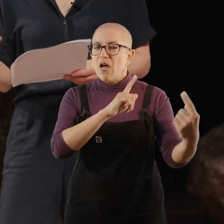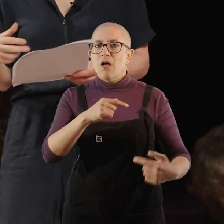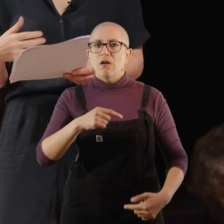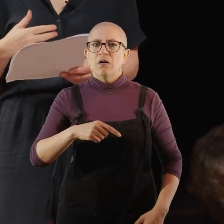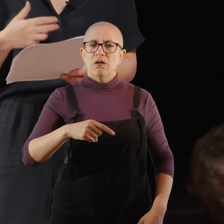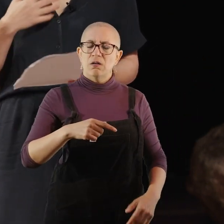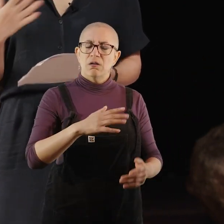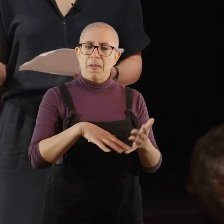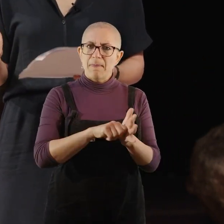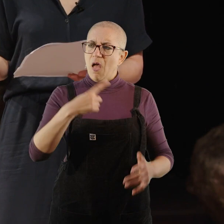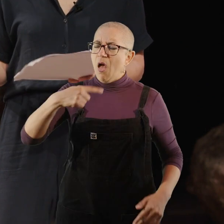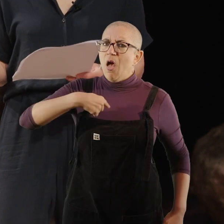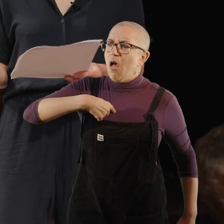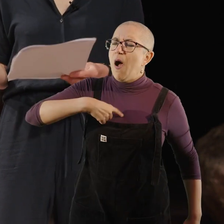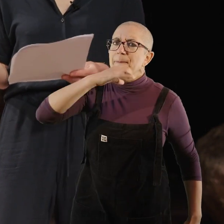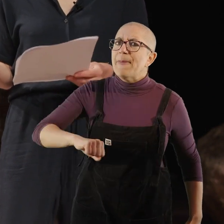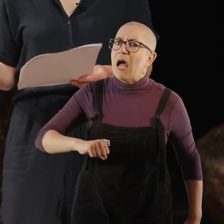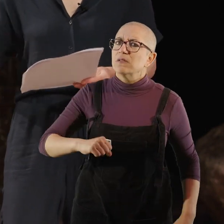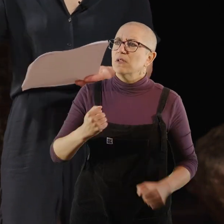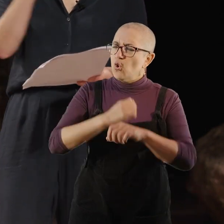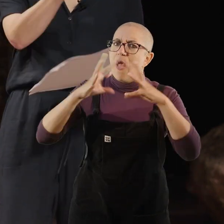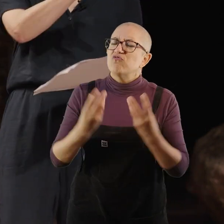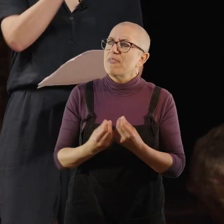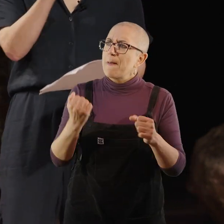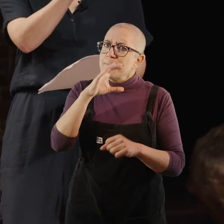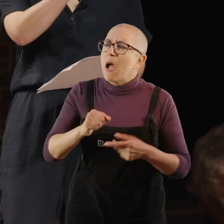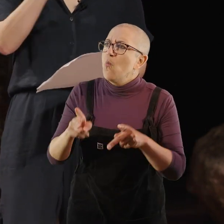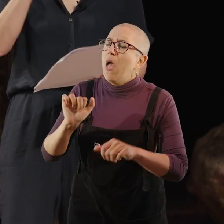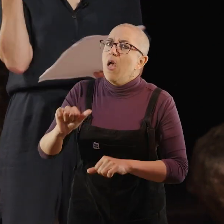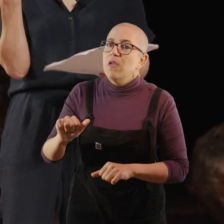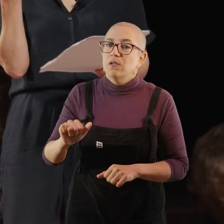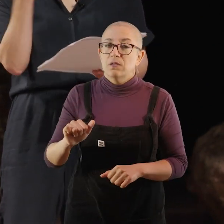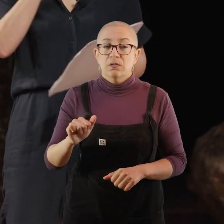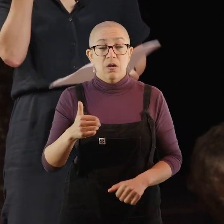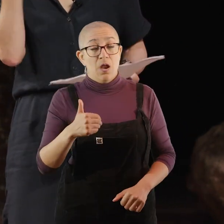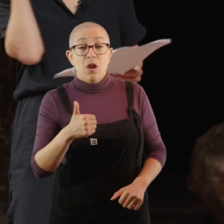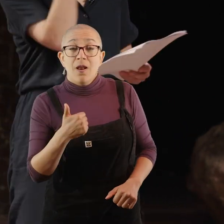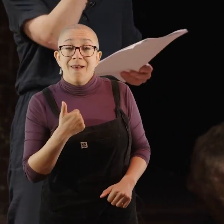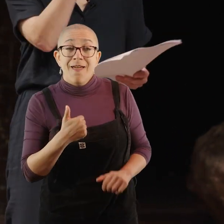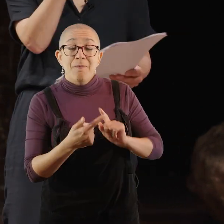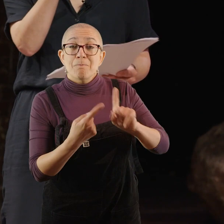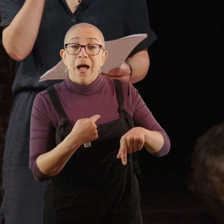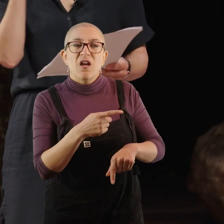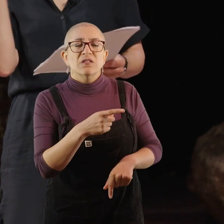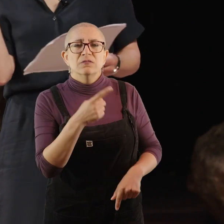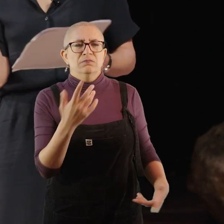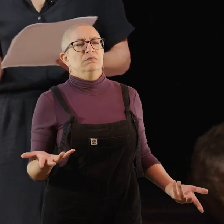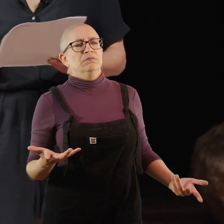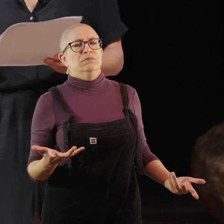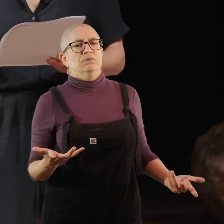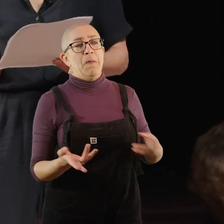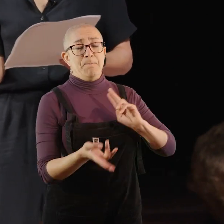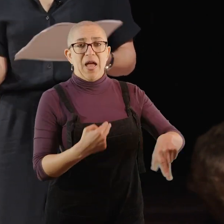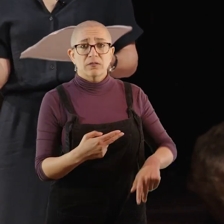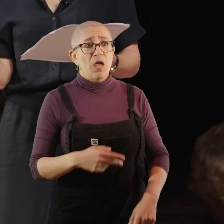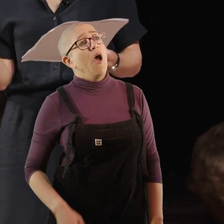man. I do everything that a man should do. And she's really good at like taking a word and sort of twisting it and throwing it back. So